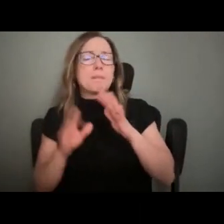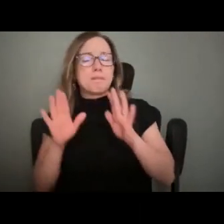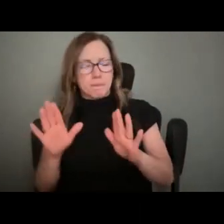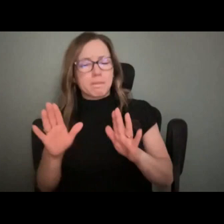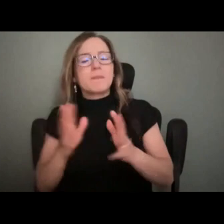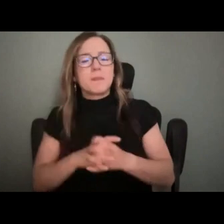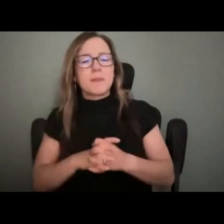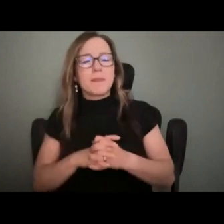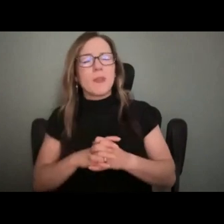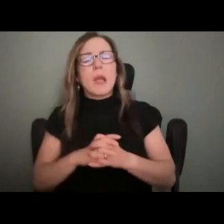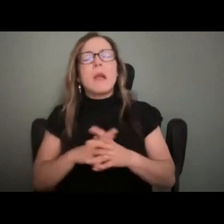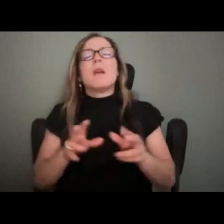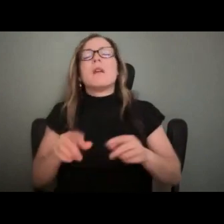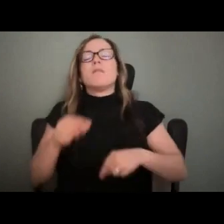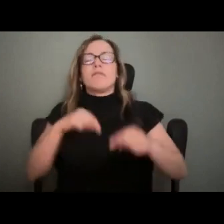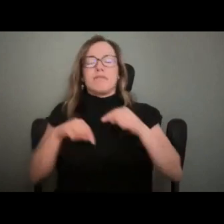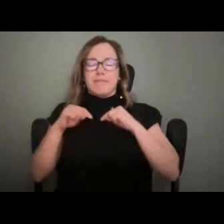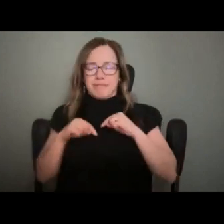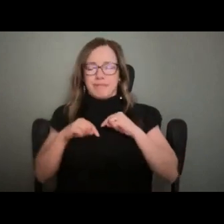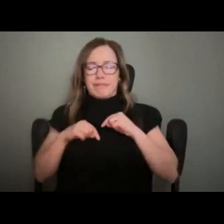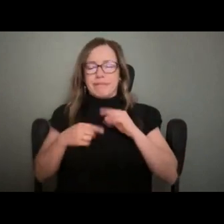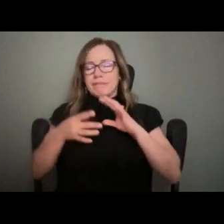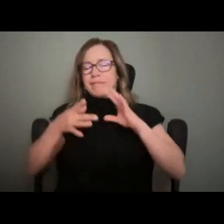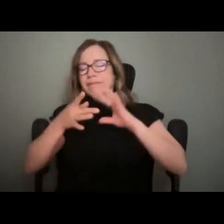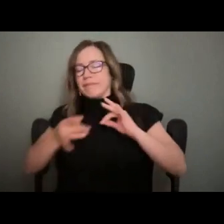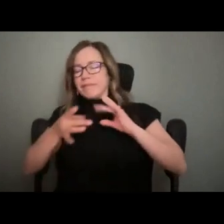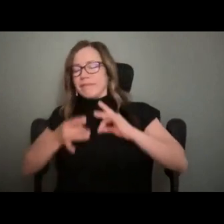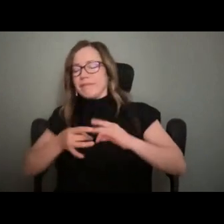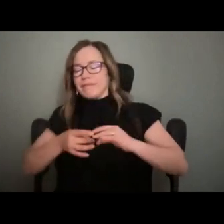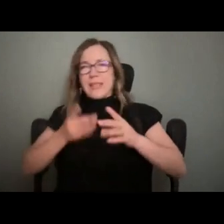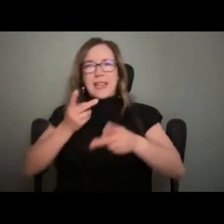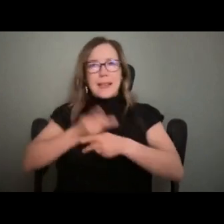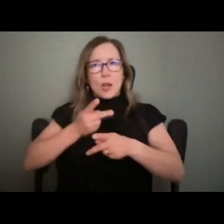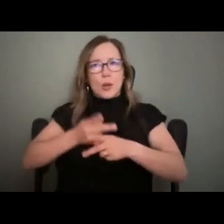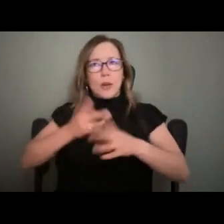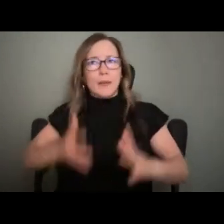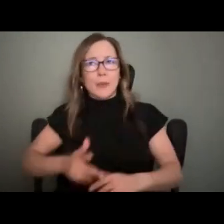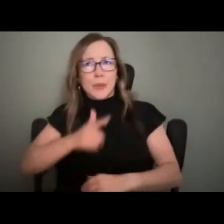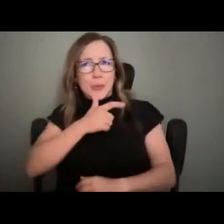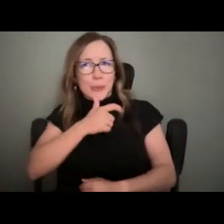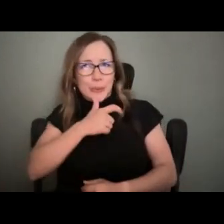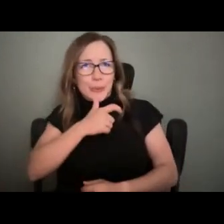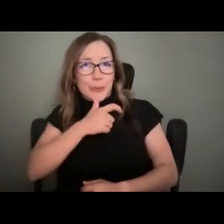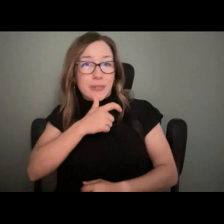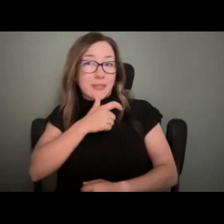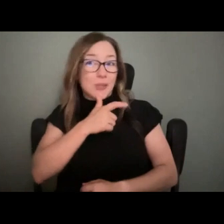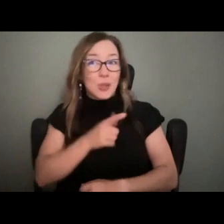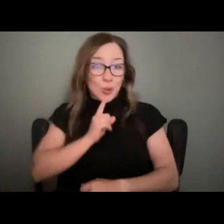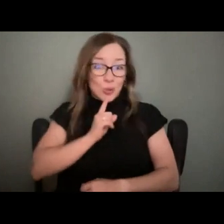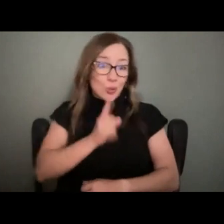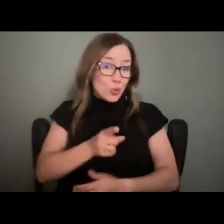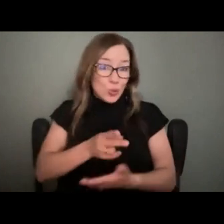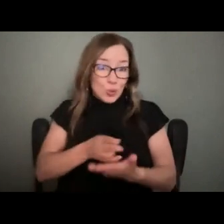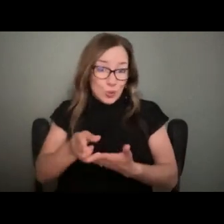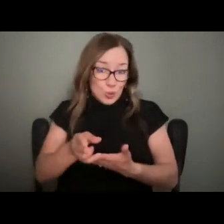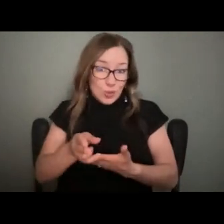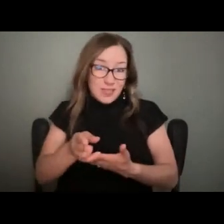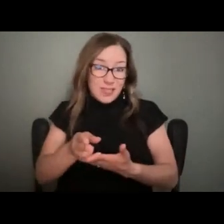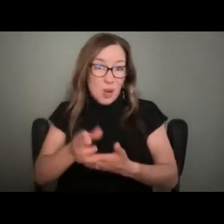minute and tell you a little bit about who caregivers are. The truth is, they are all of